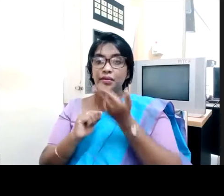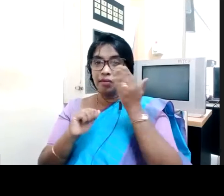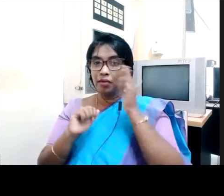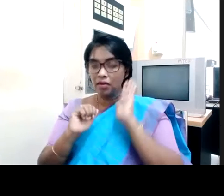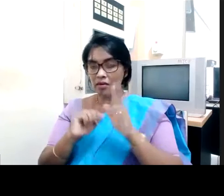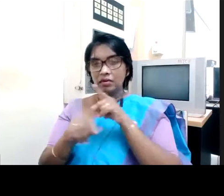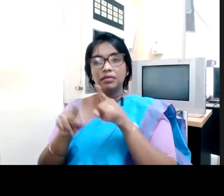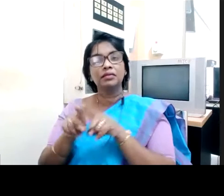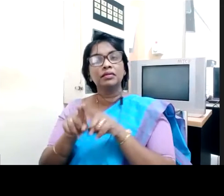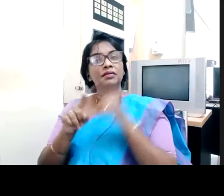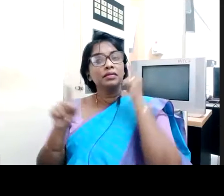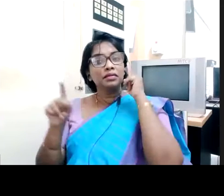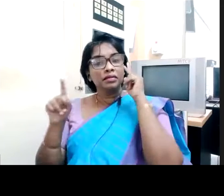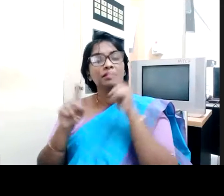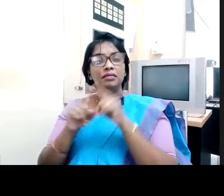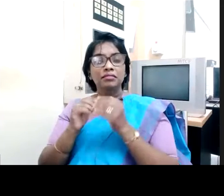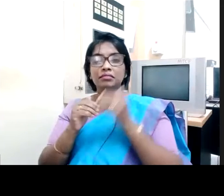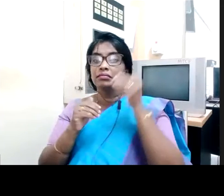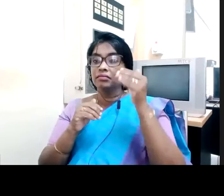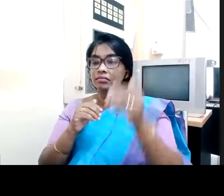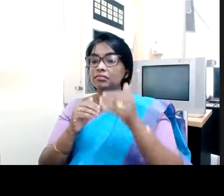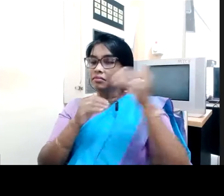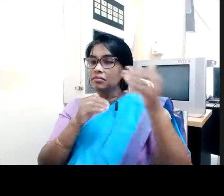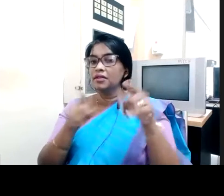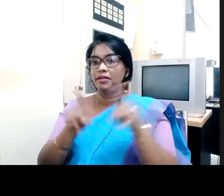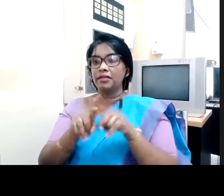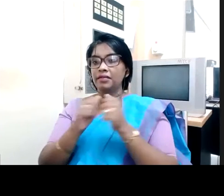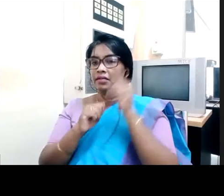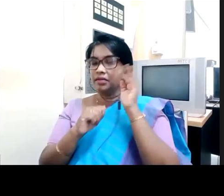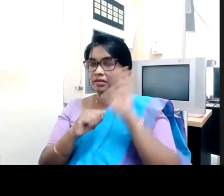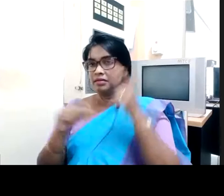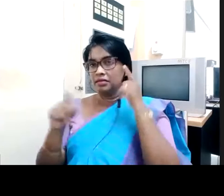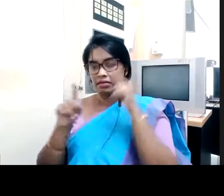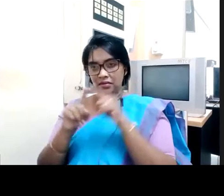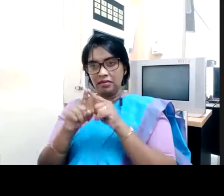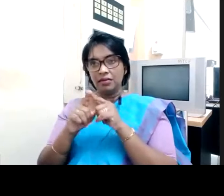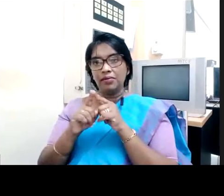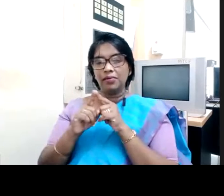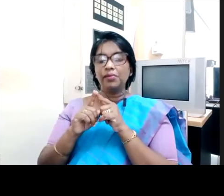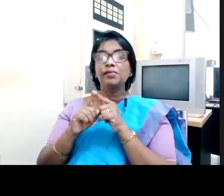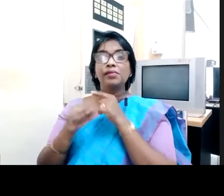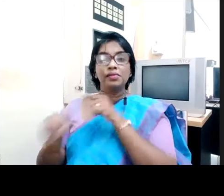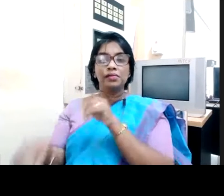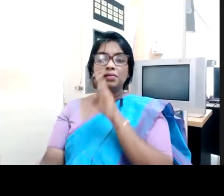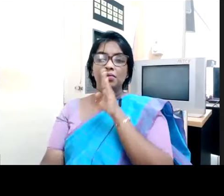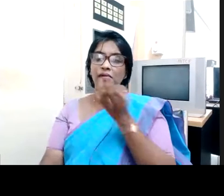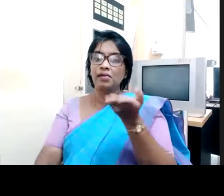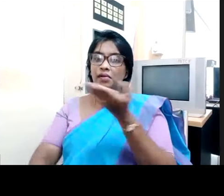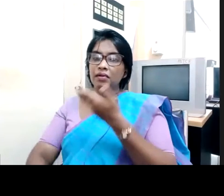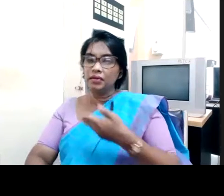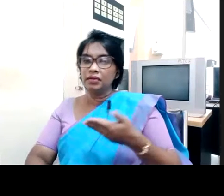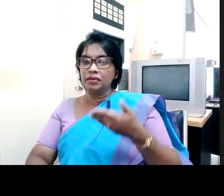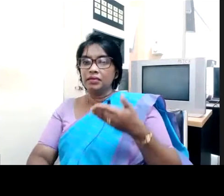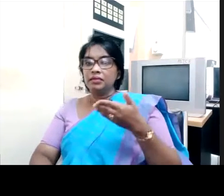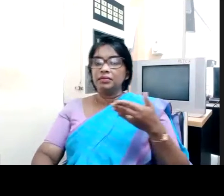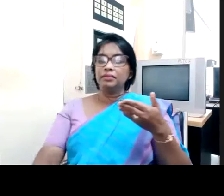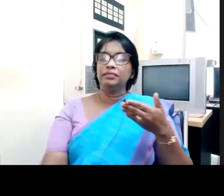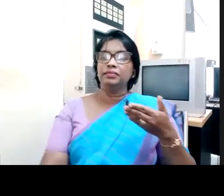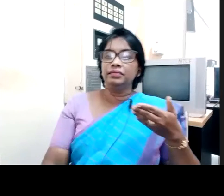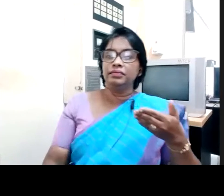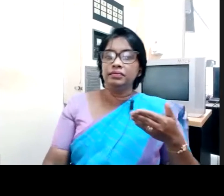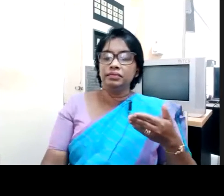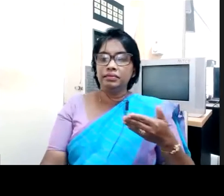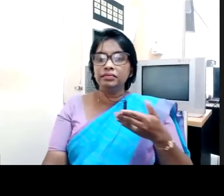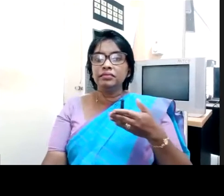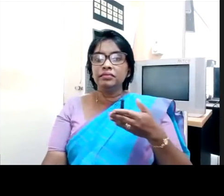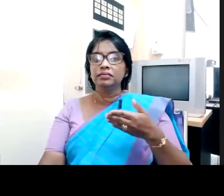another area as well. And that is really what is required today. We may be speaking of subject-wise in the early days. Today,